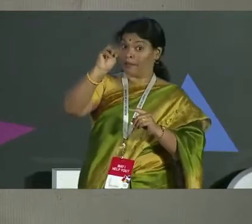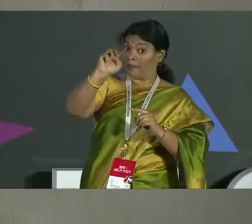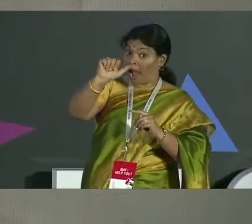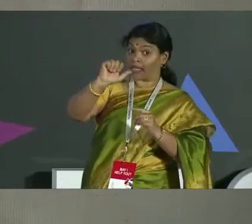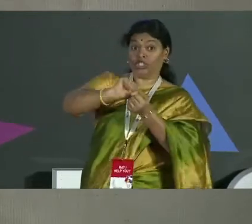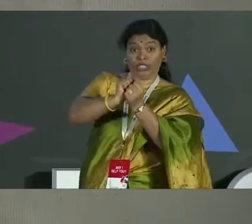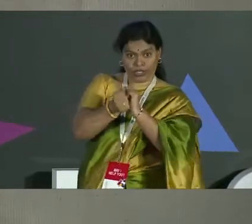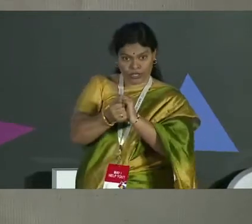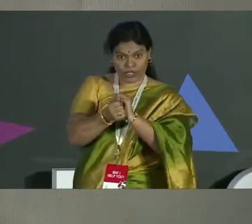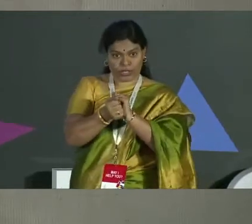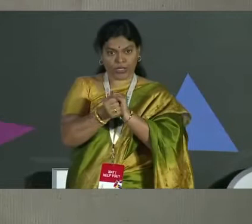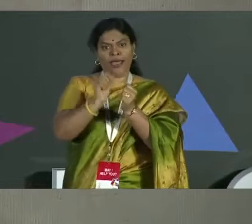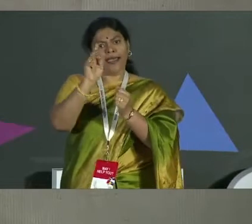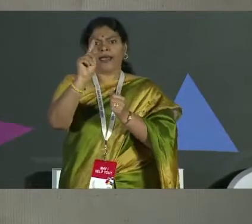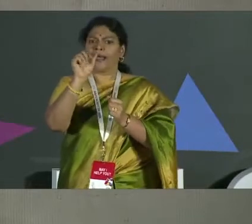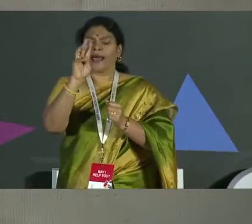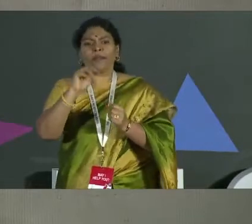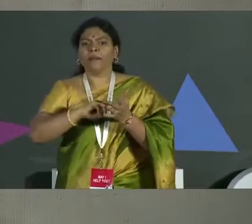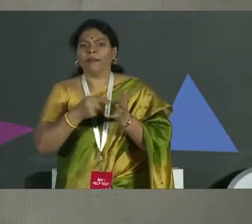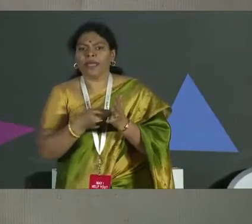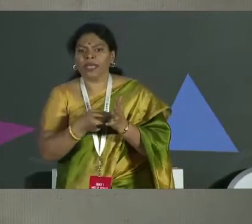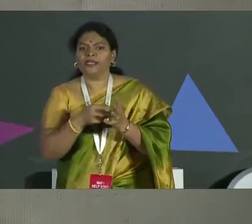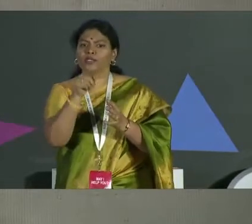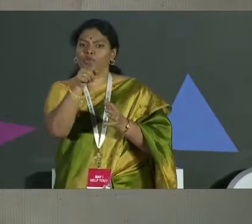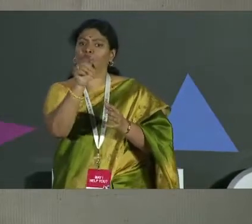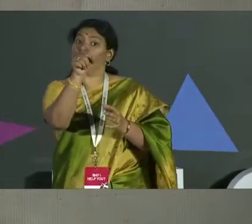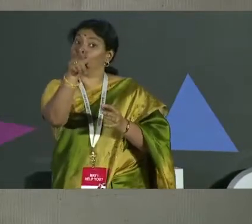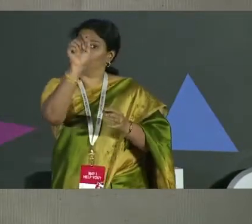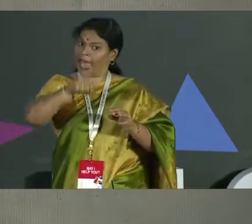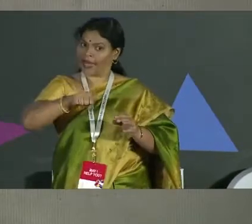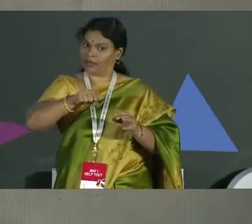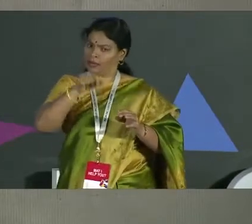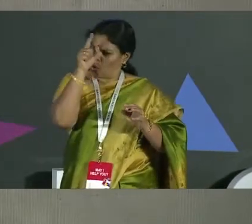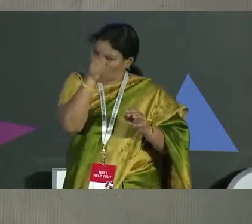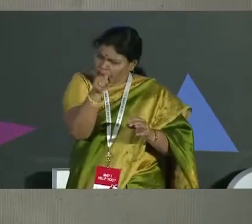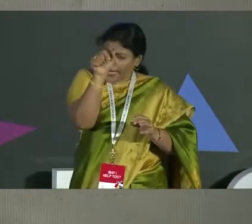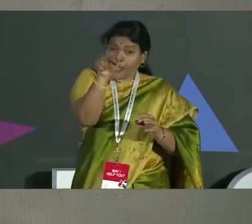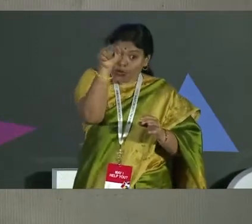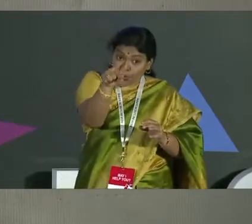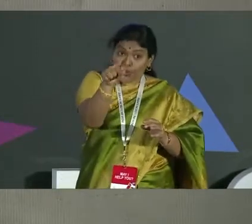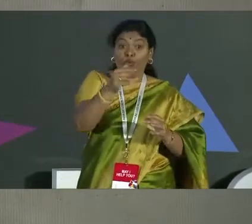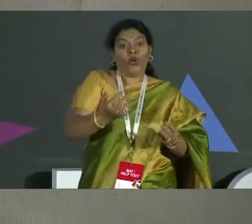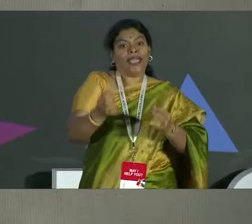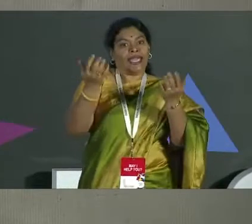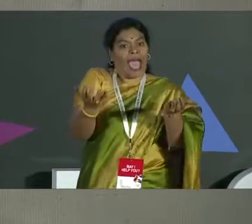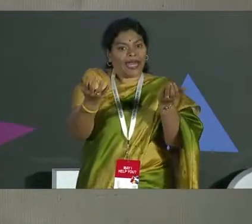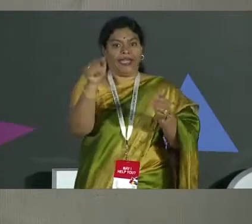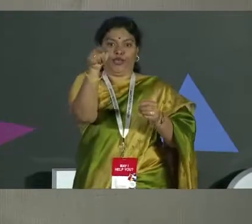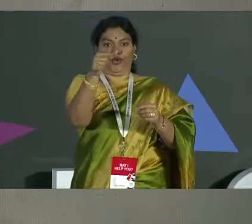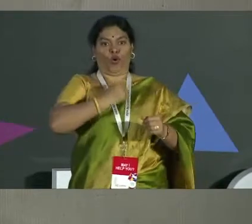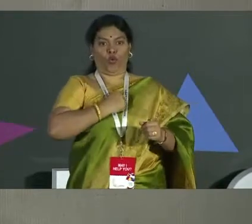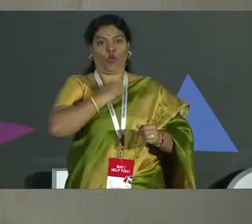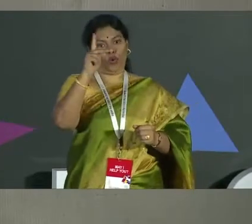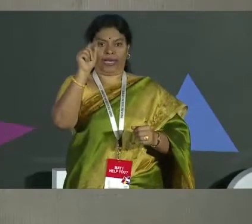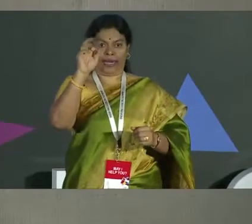See, karma is something that you carry, only you, no one else. You carry your own karma. You don't carry anyone else's karma through